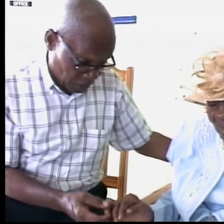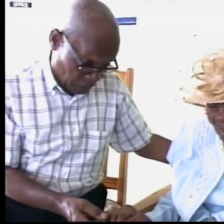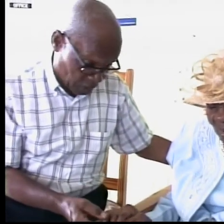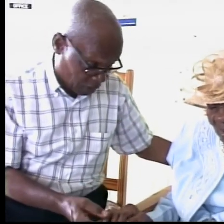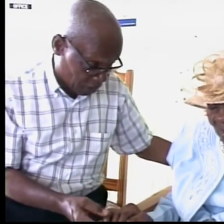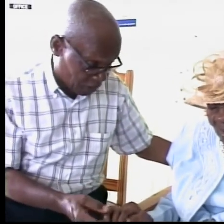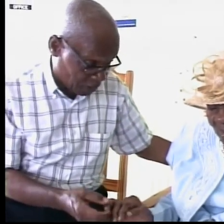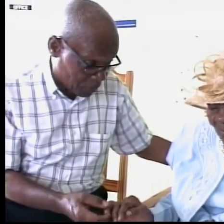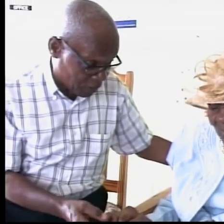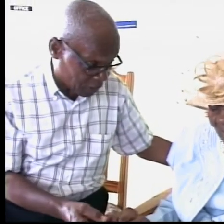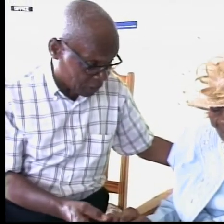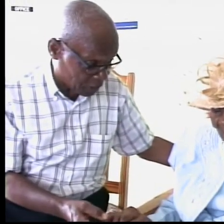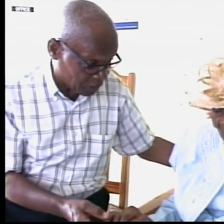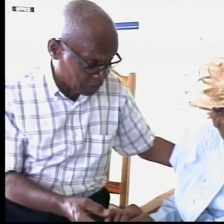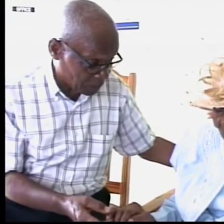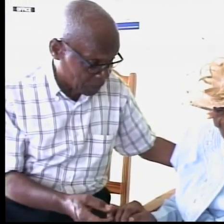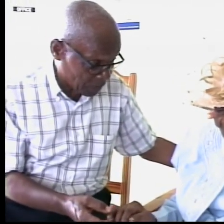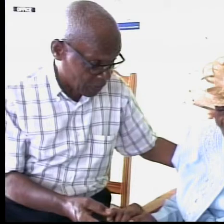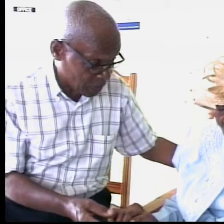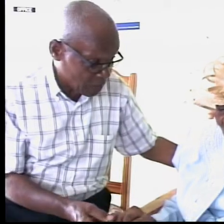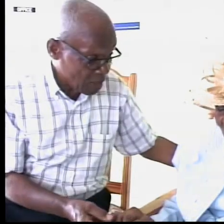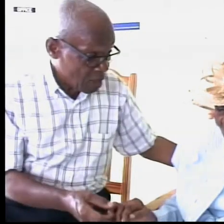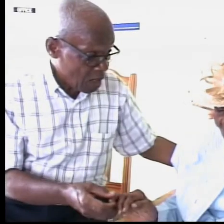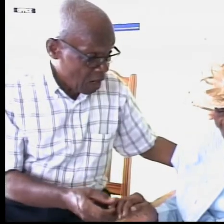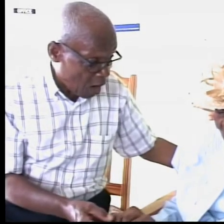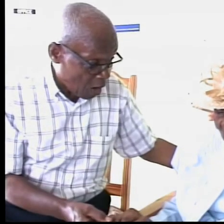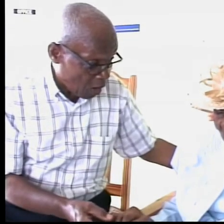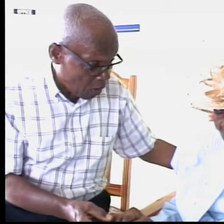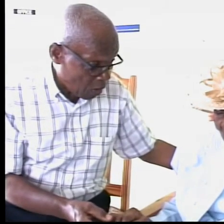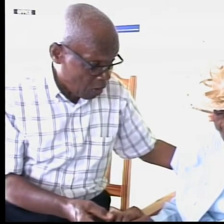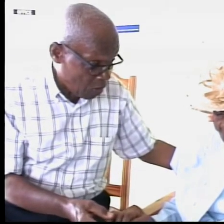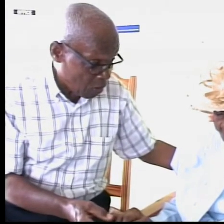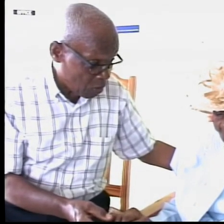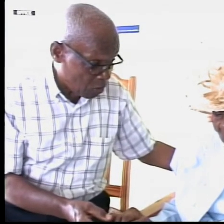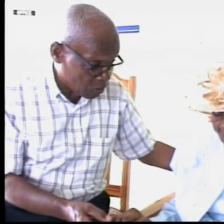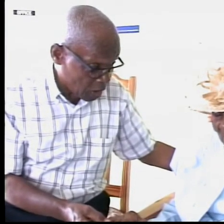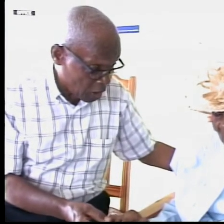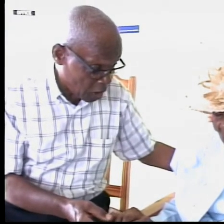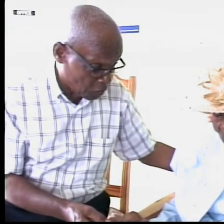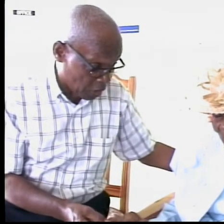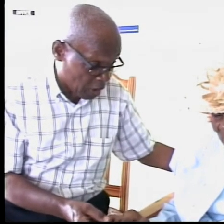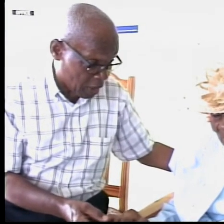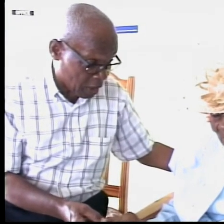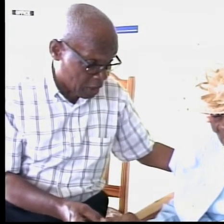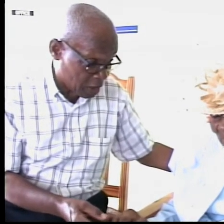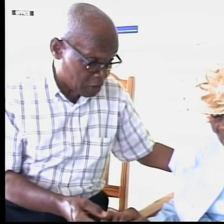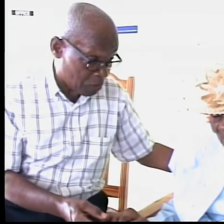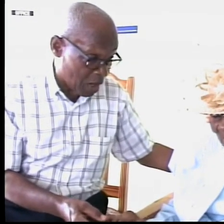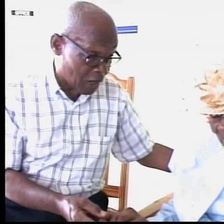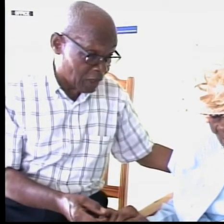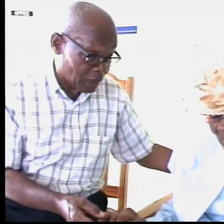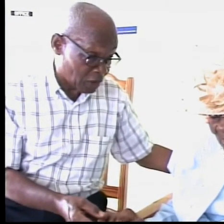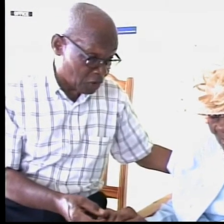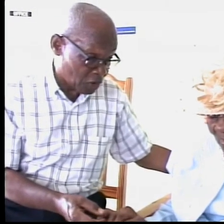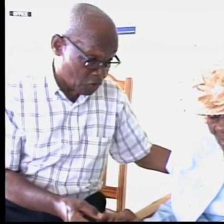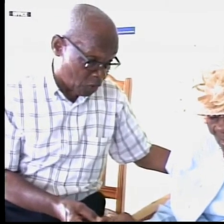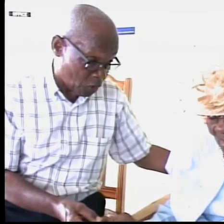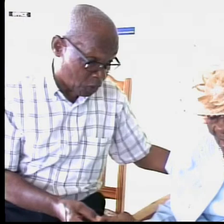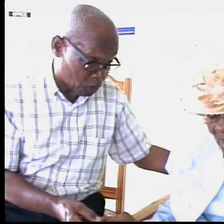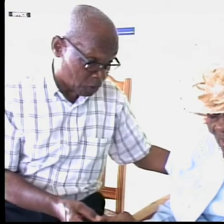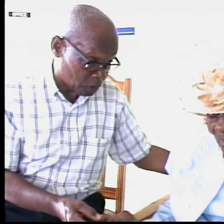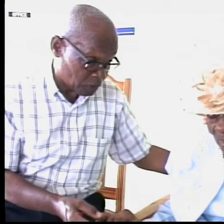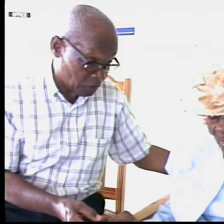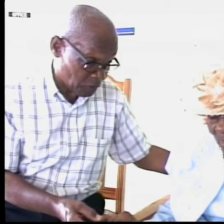from the burning bush. Oh, that thrill my